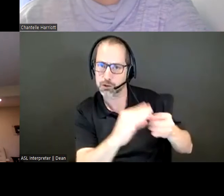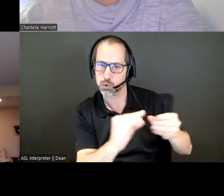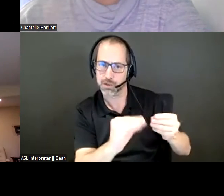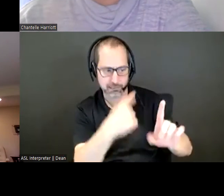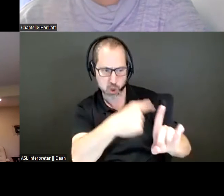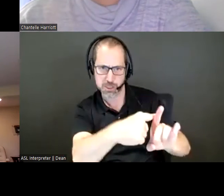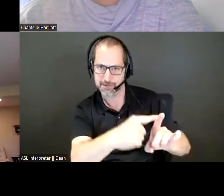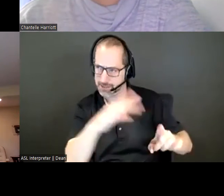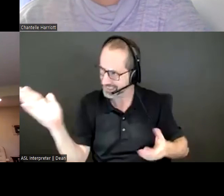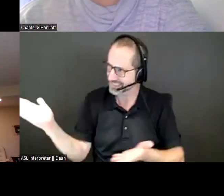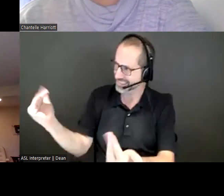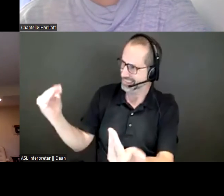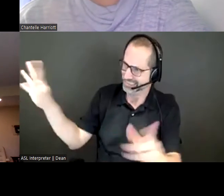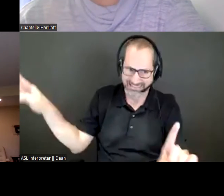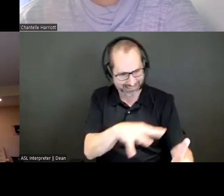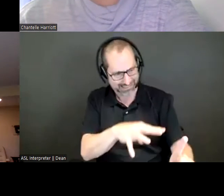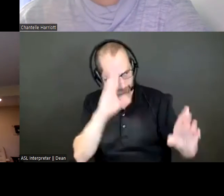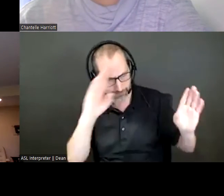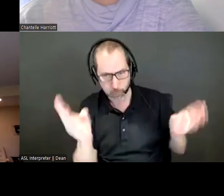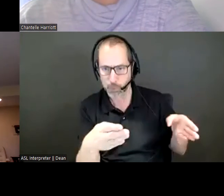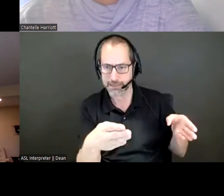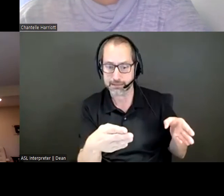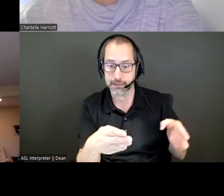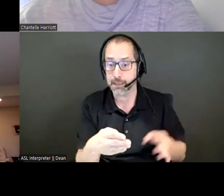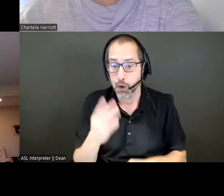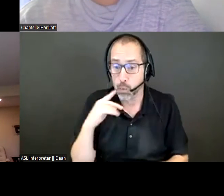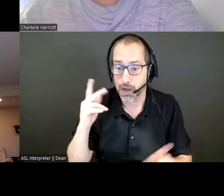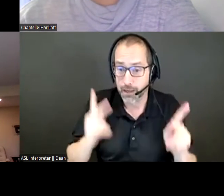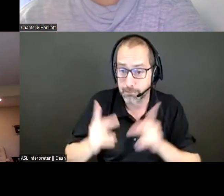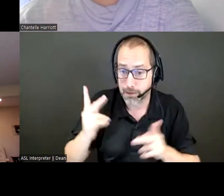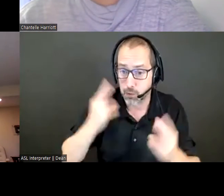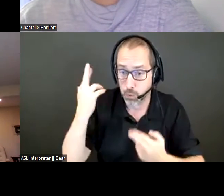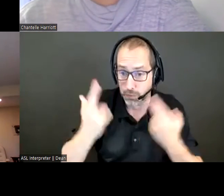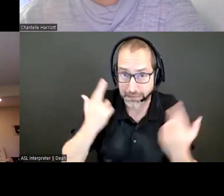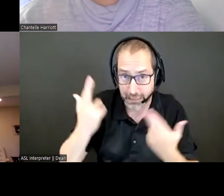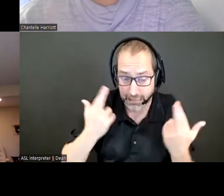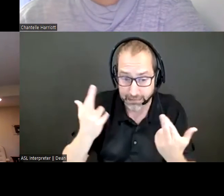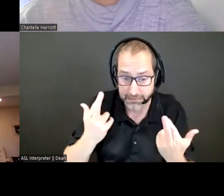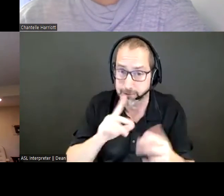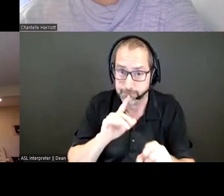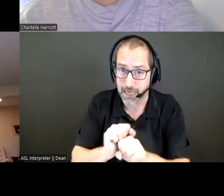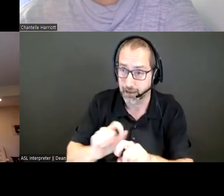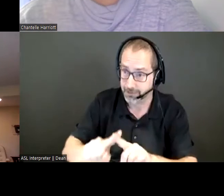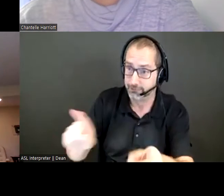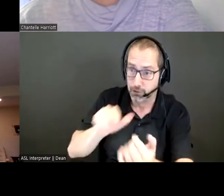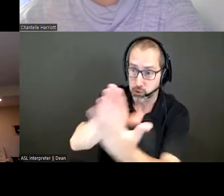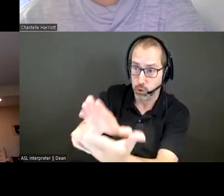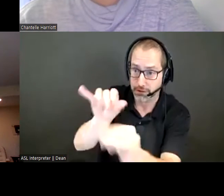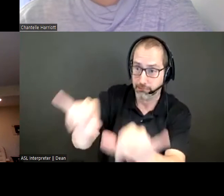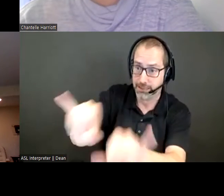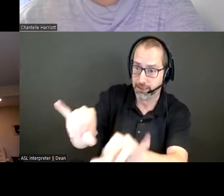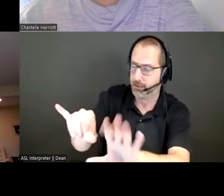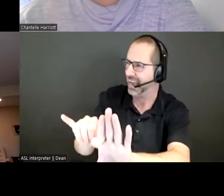And when people realize, that there is a different way, I think they will be very